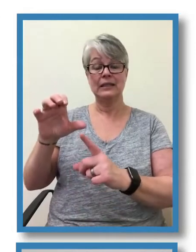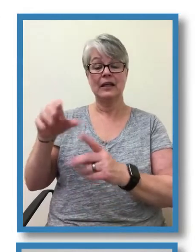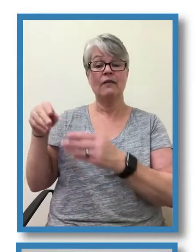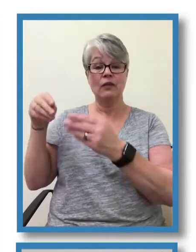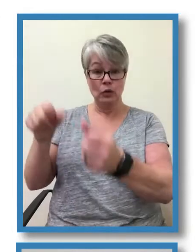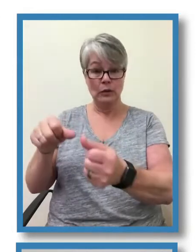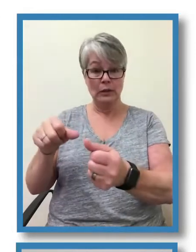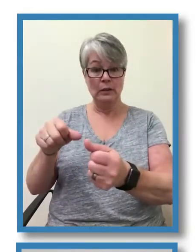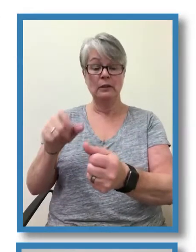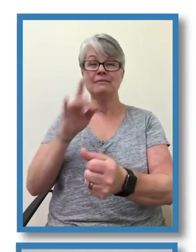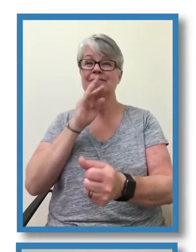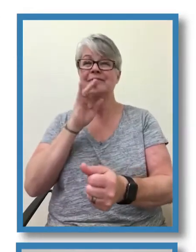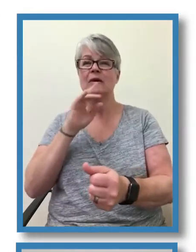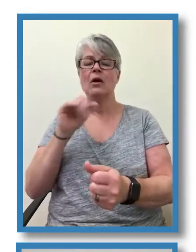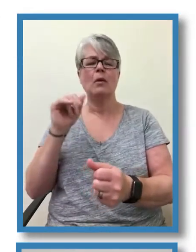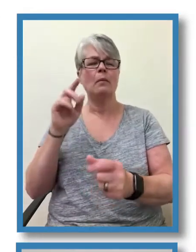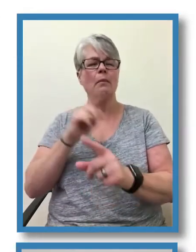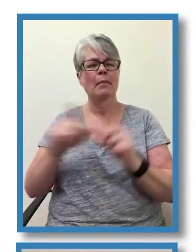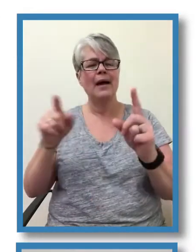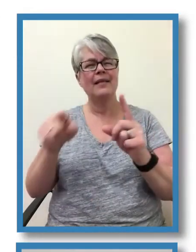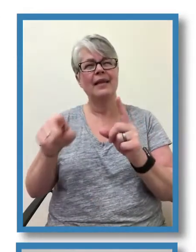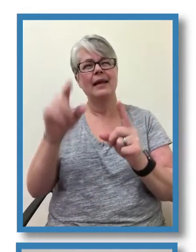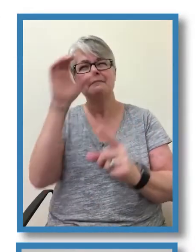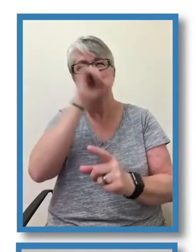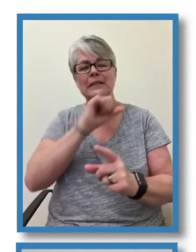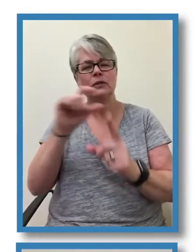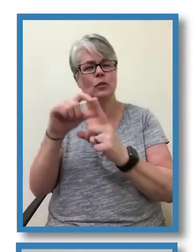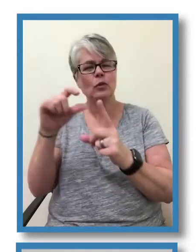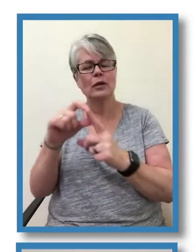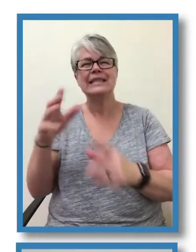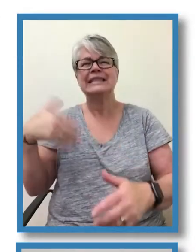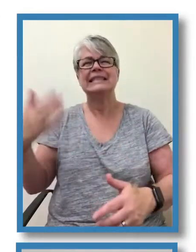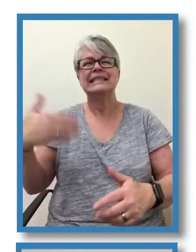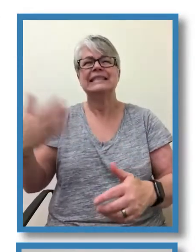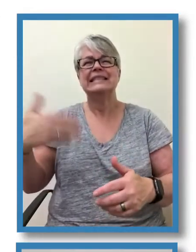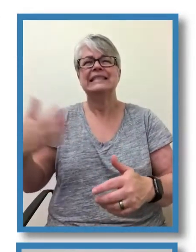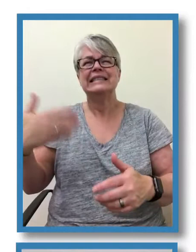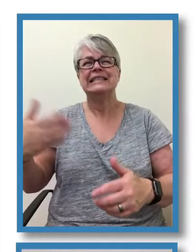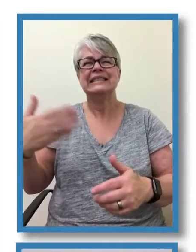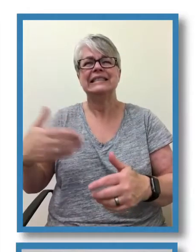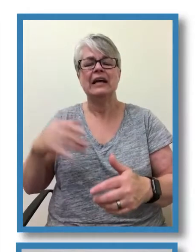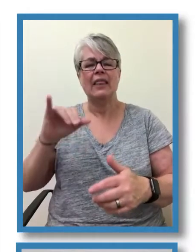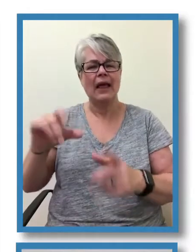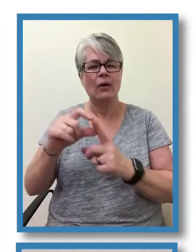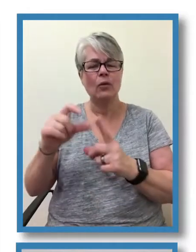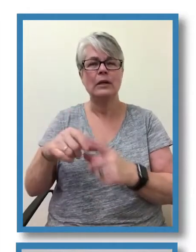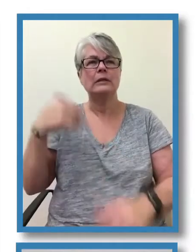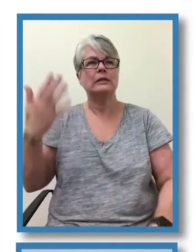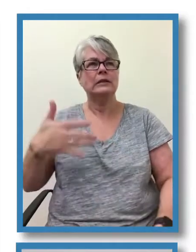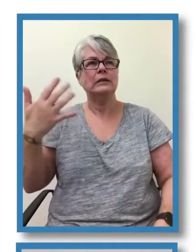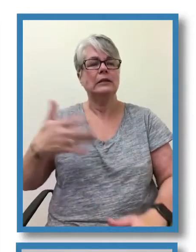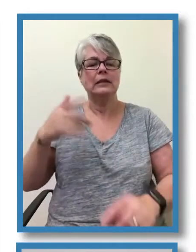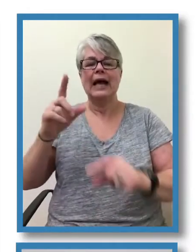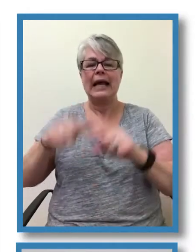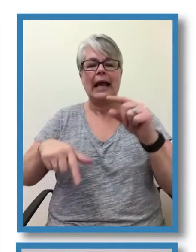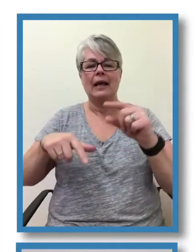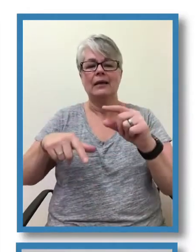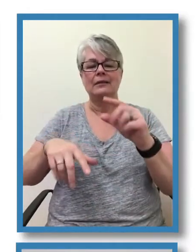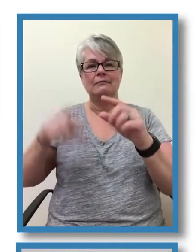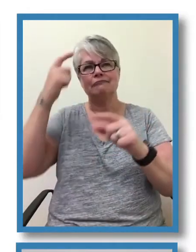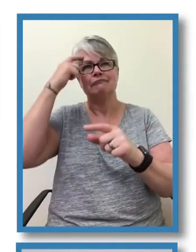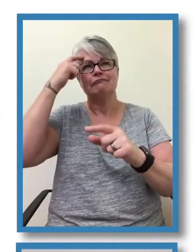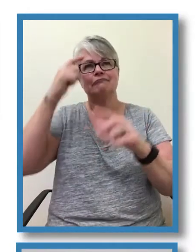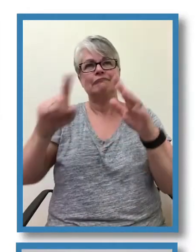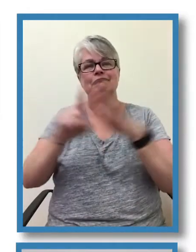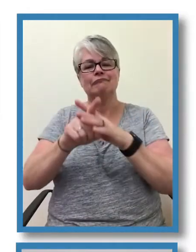Another type of dementia which you may have heard of is Lewy body disease, and this has some cardinal